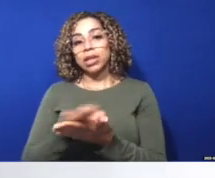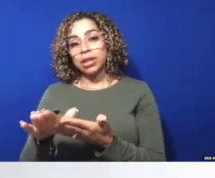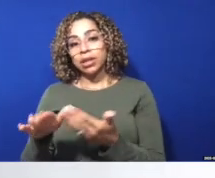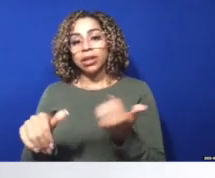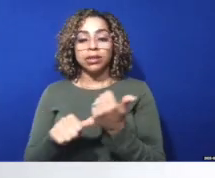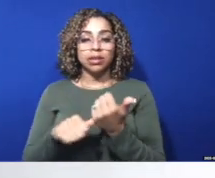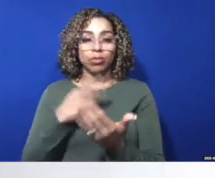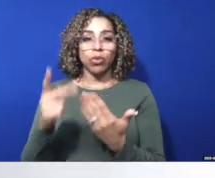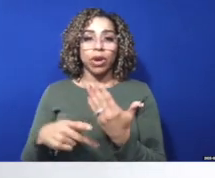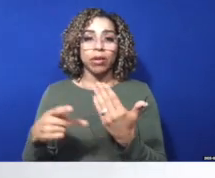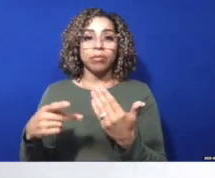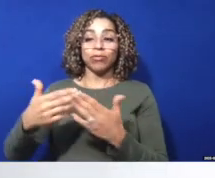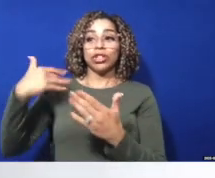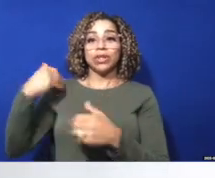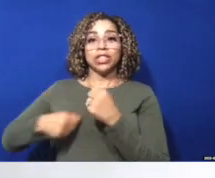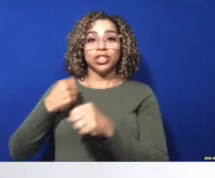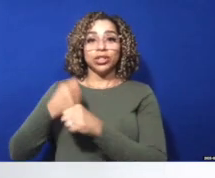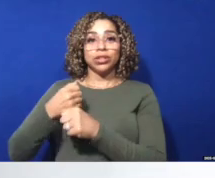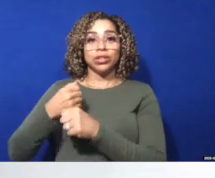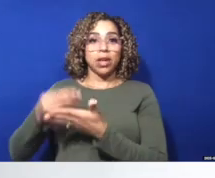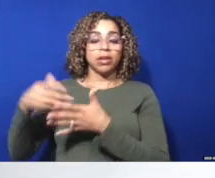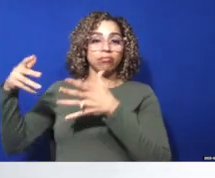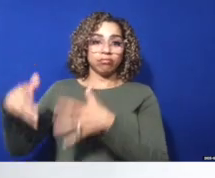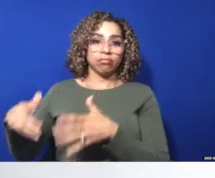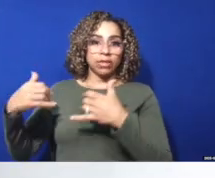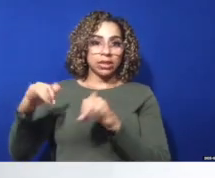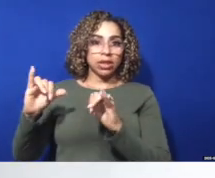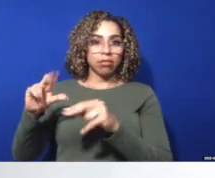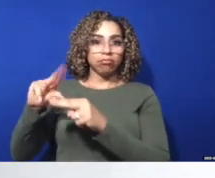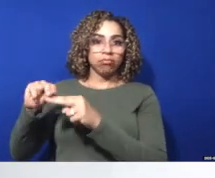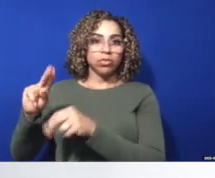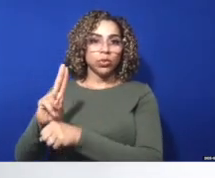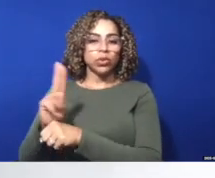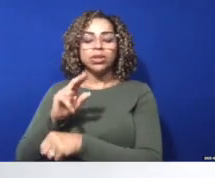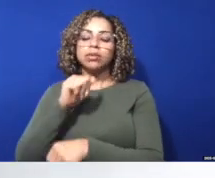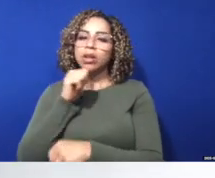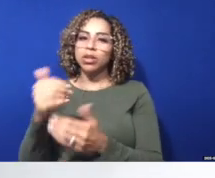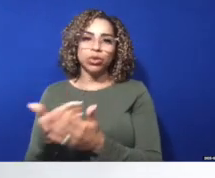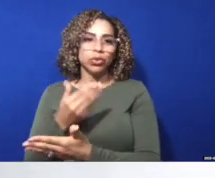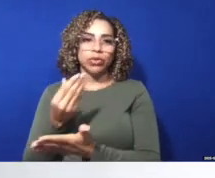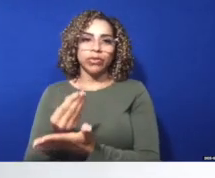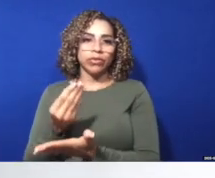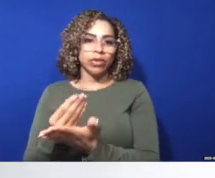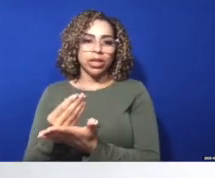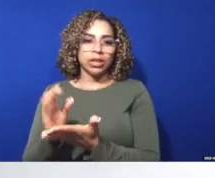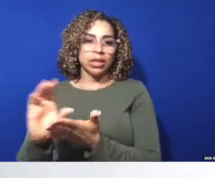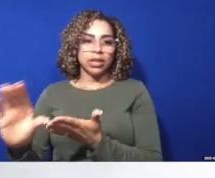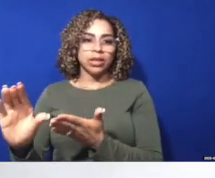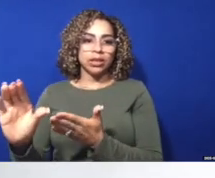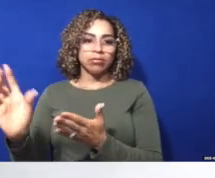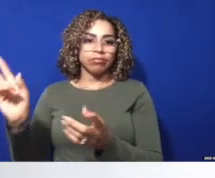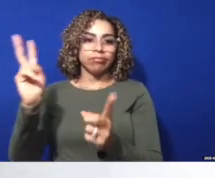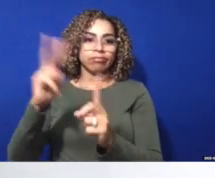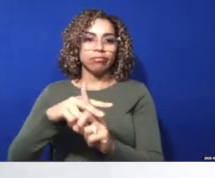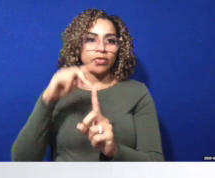funding from previous years that is still being used. So while there isn't new funding that's been allocated through this funding plan, we